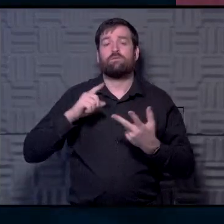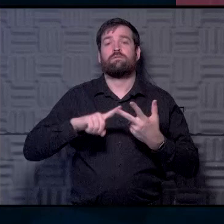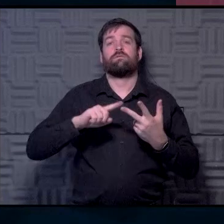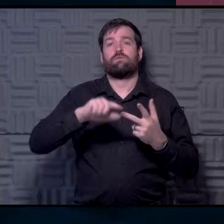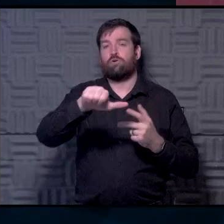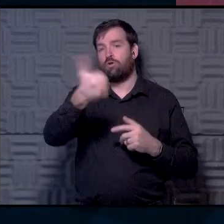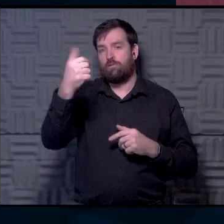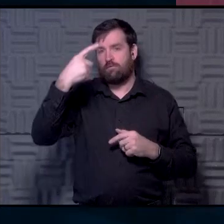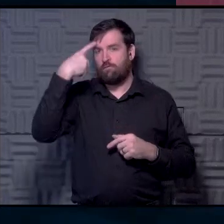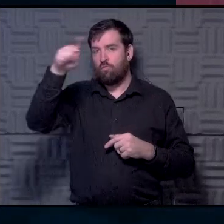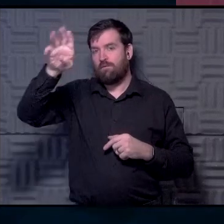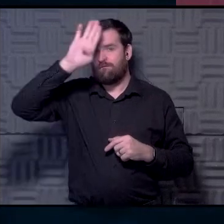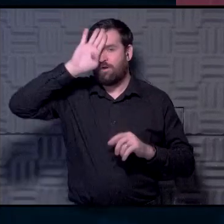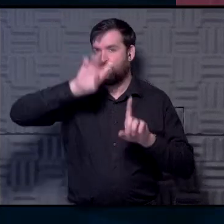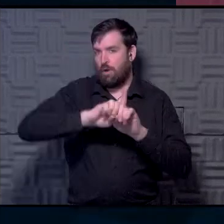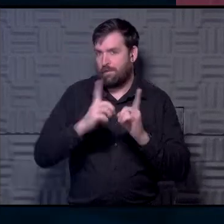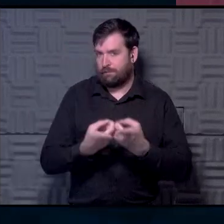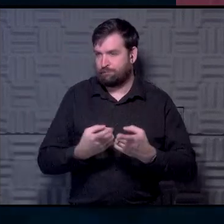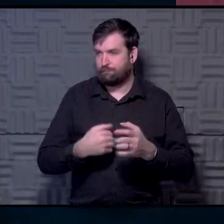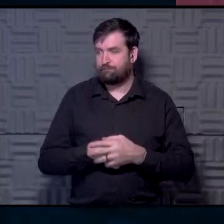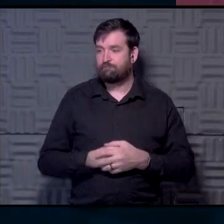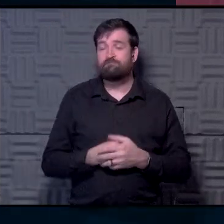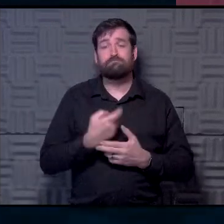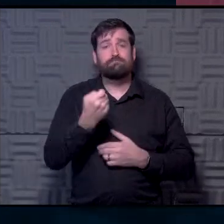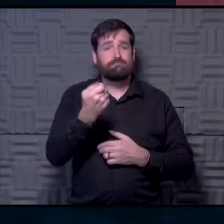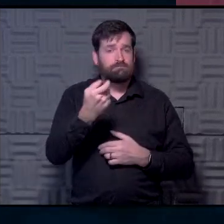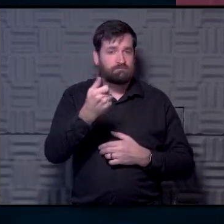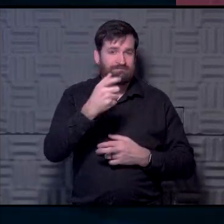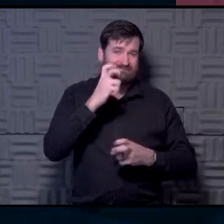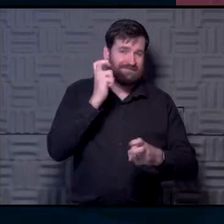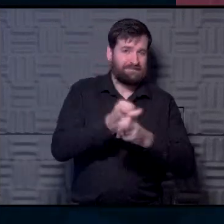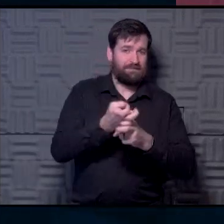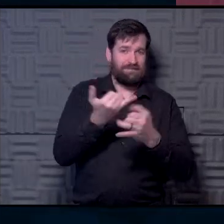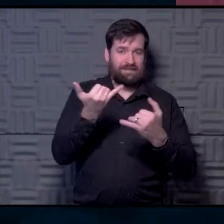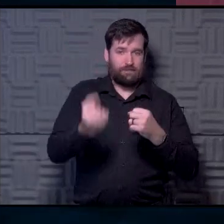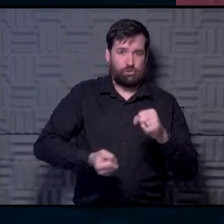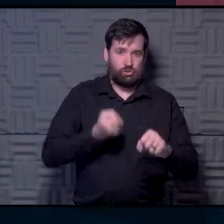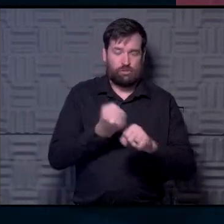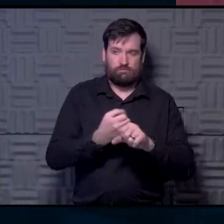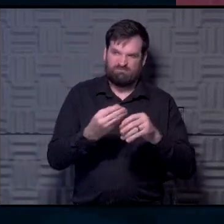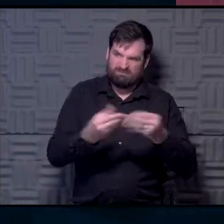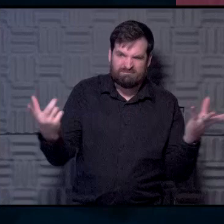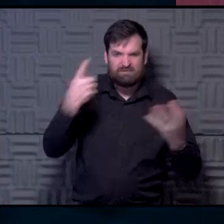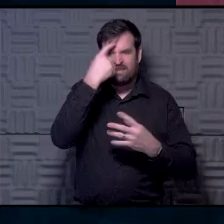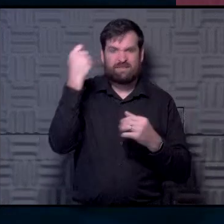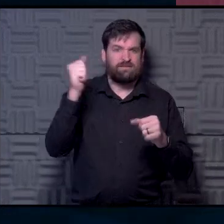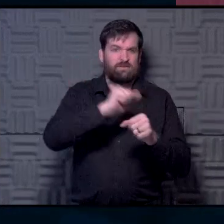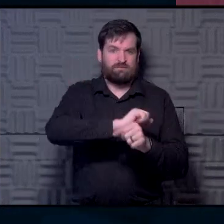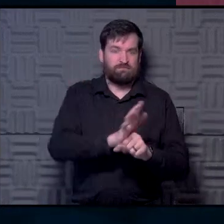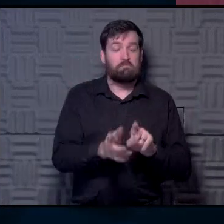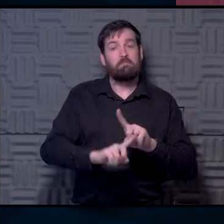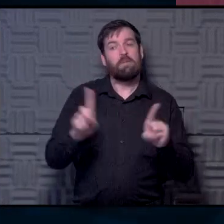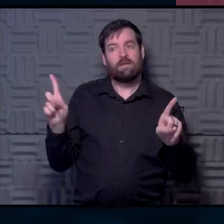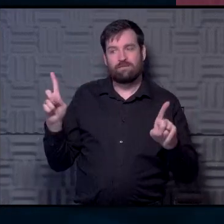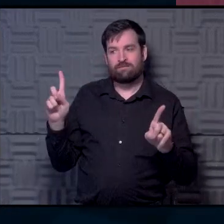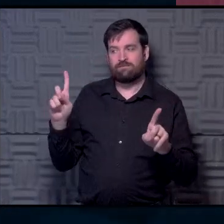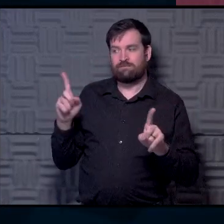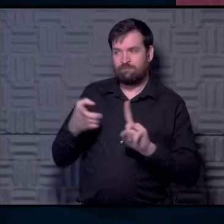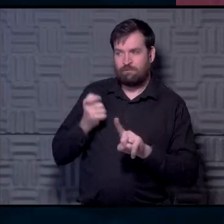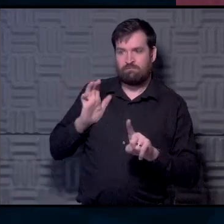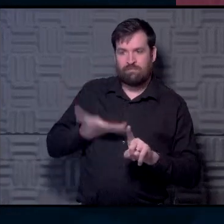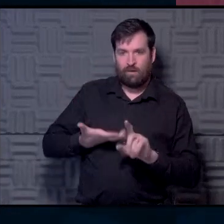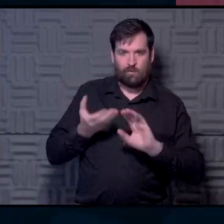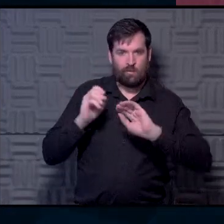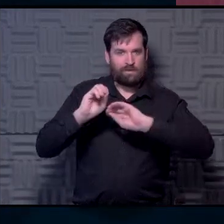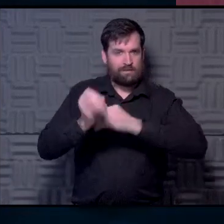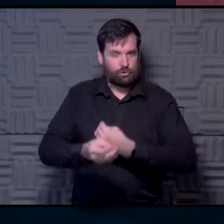fire department. So it's been a little difficult to get out this year with COVID, but on behalf of Shadow Buddies in the community, we